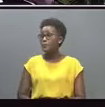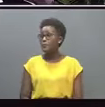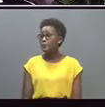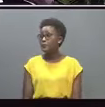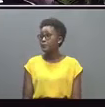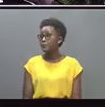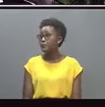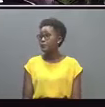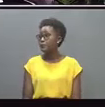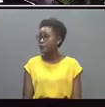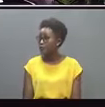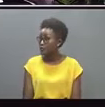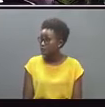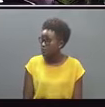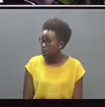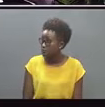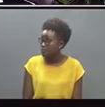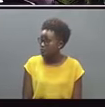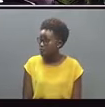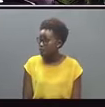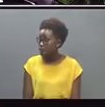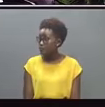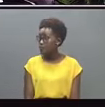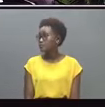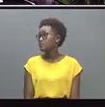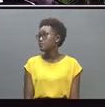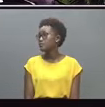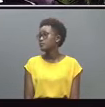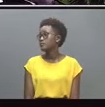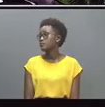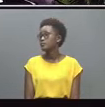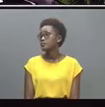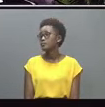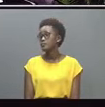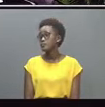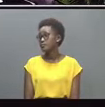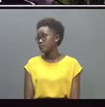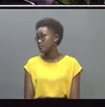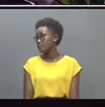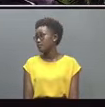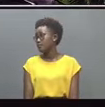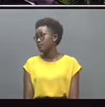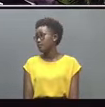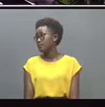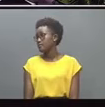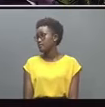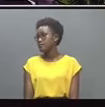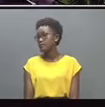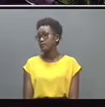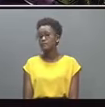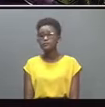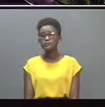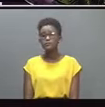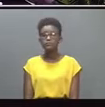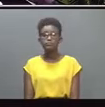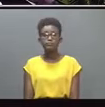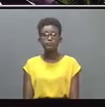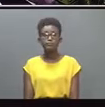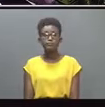guhindura imitekerereze y'abantu n'ubuzima bw'abantu, na bishop wa Victory Life International